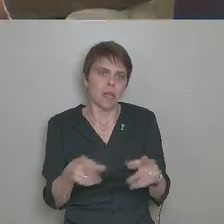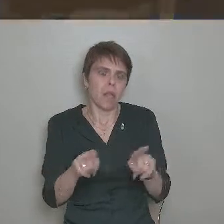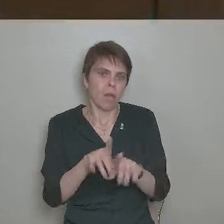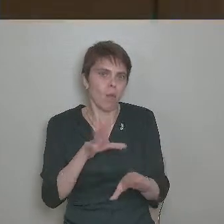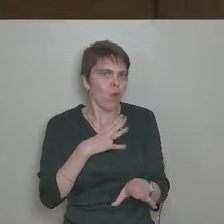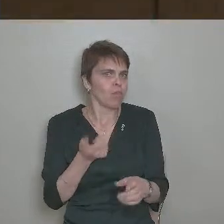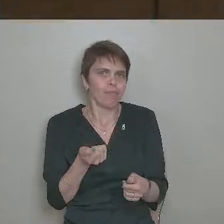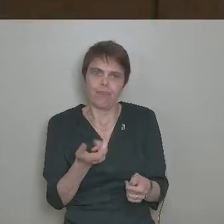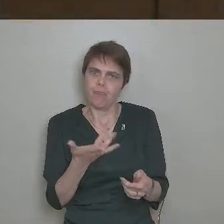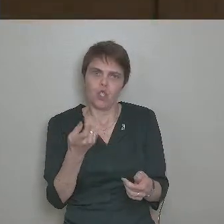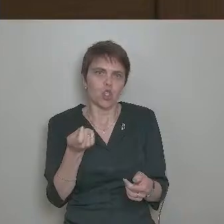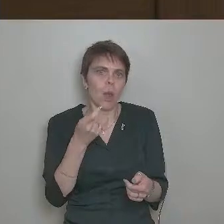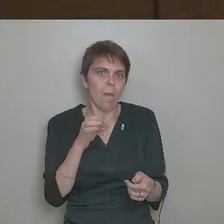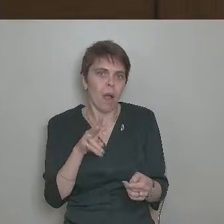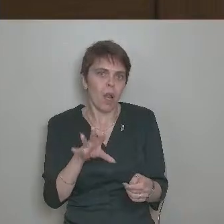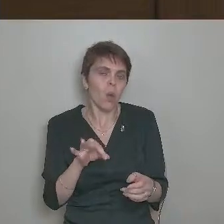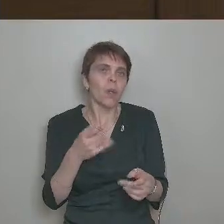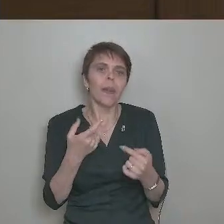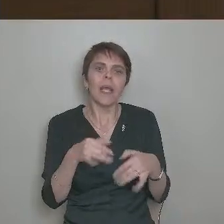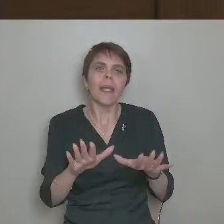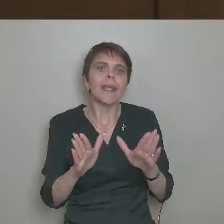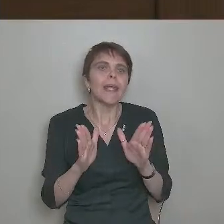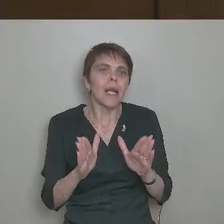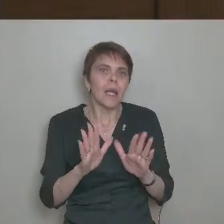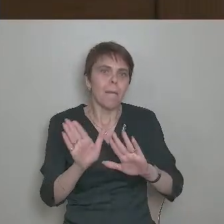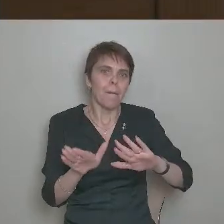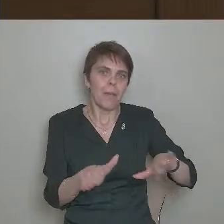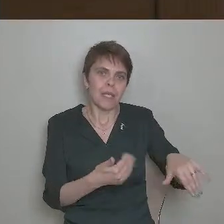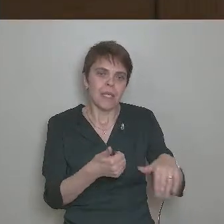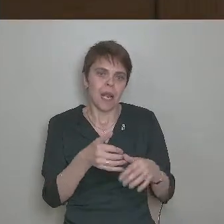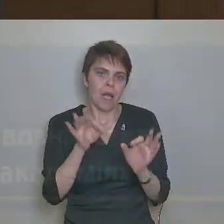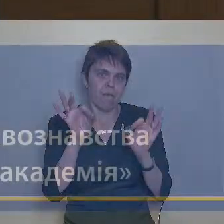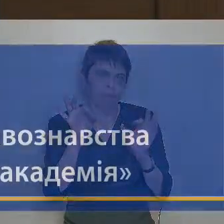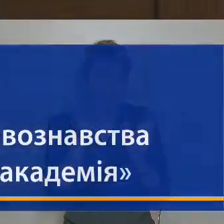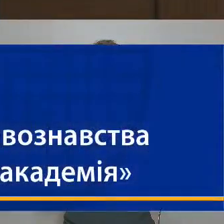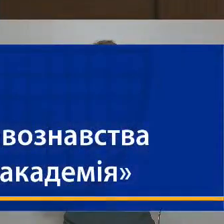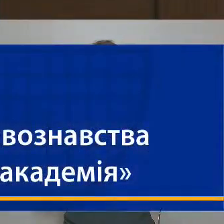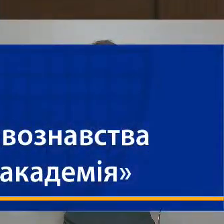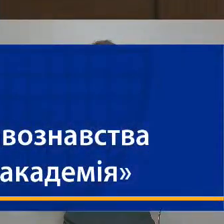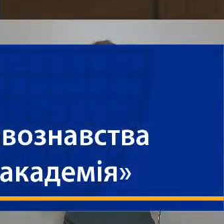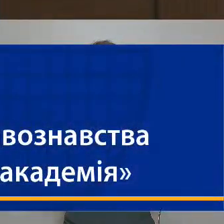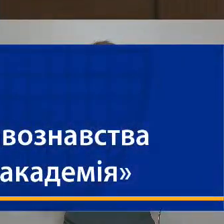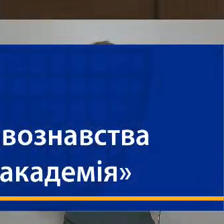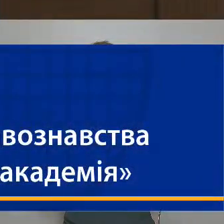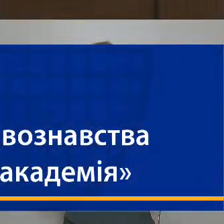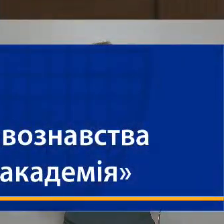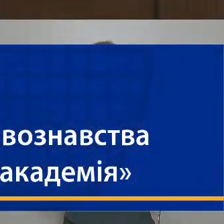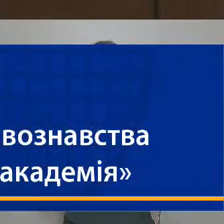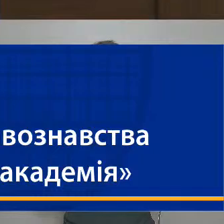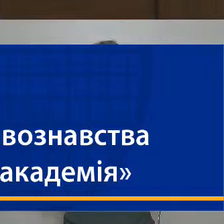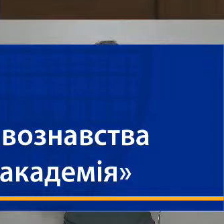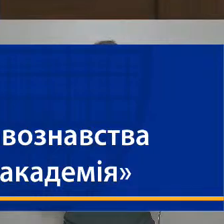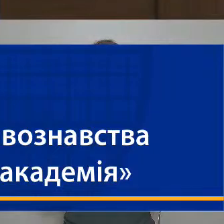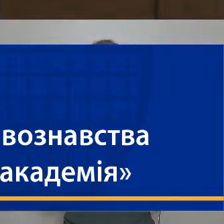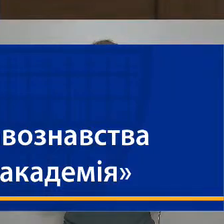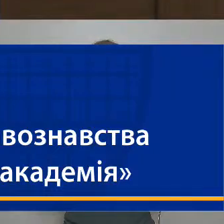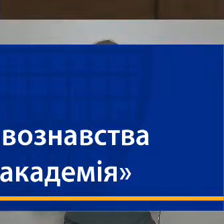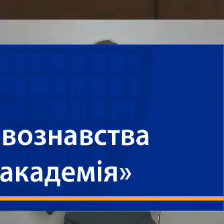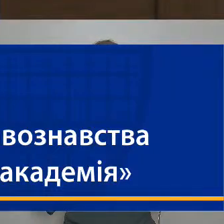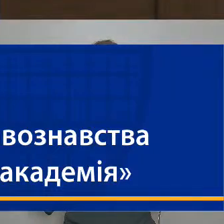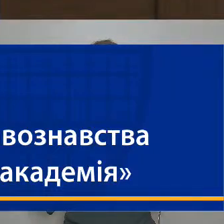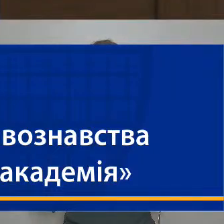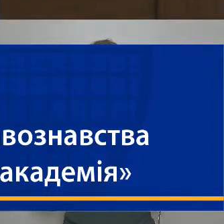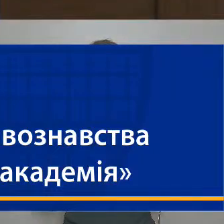did have a lot of examples, though, and they were not the cases that we saw immediately after elections,